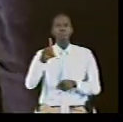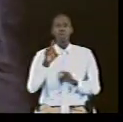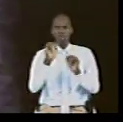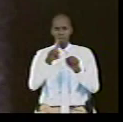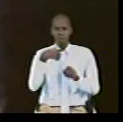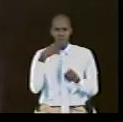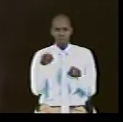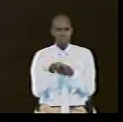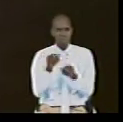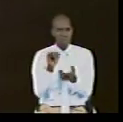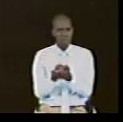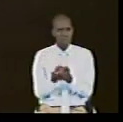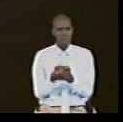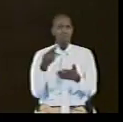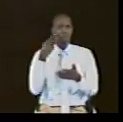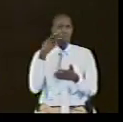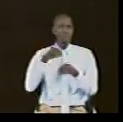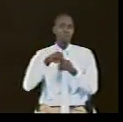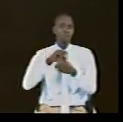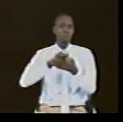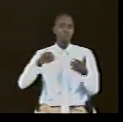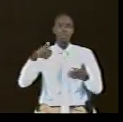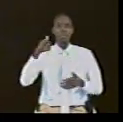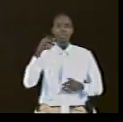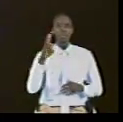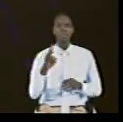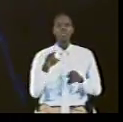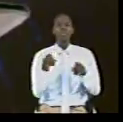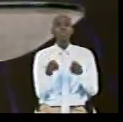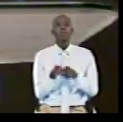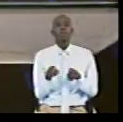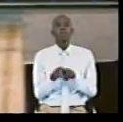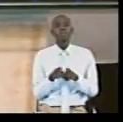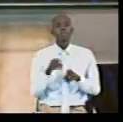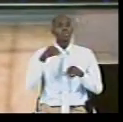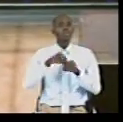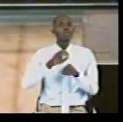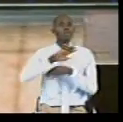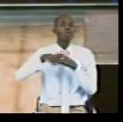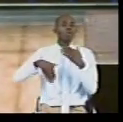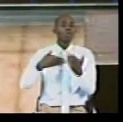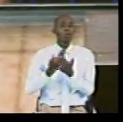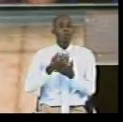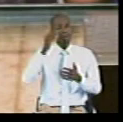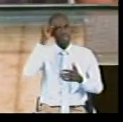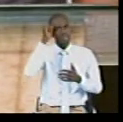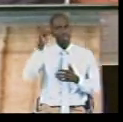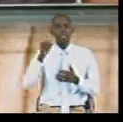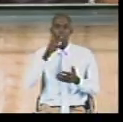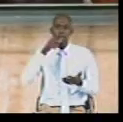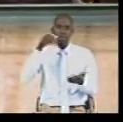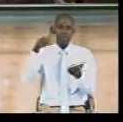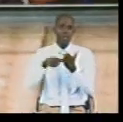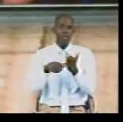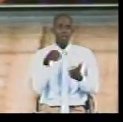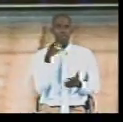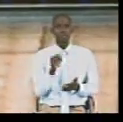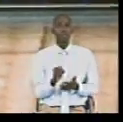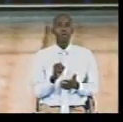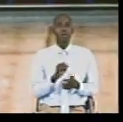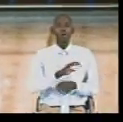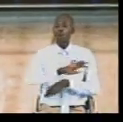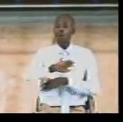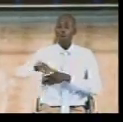as also in all his epistles. It says, all the epistles